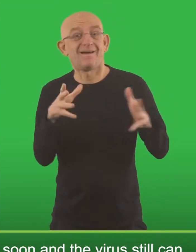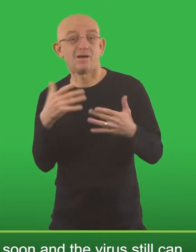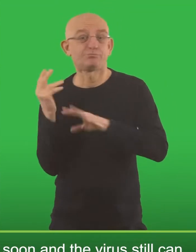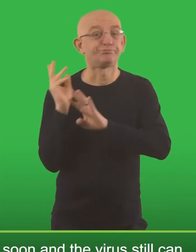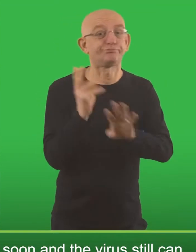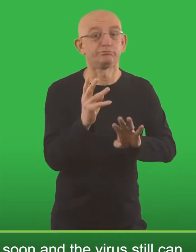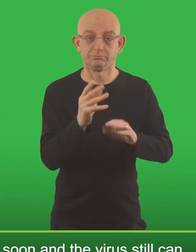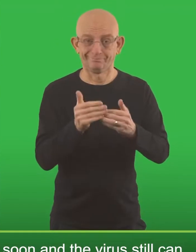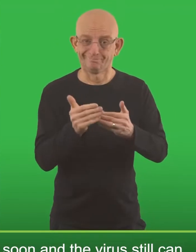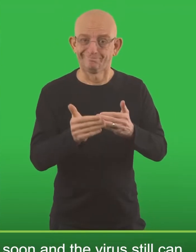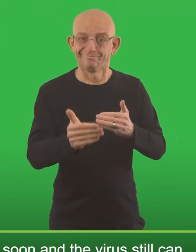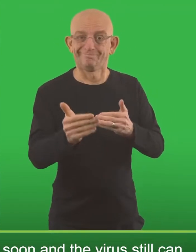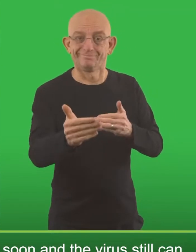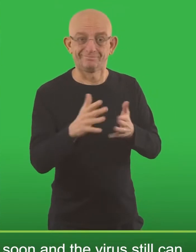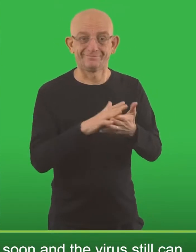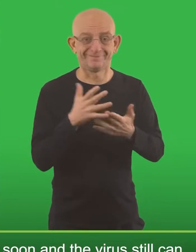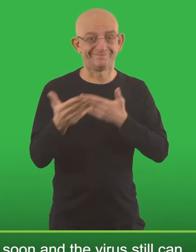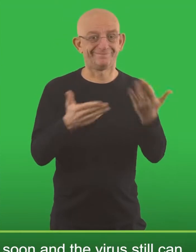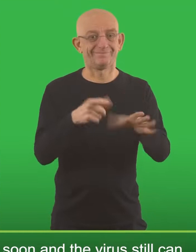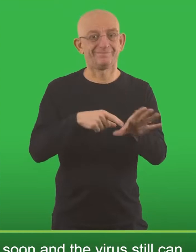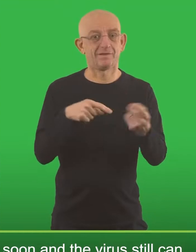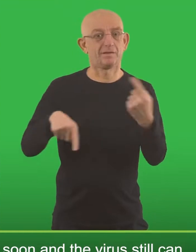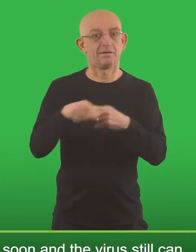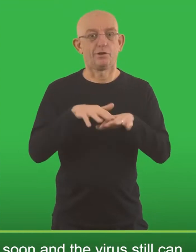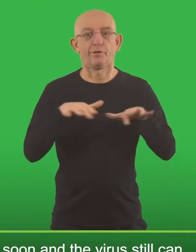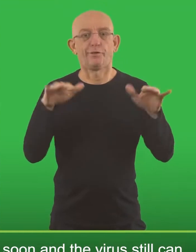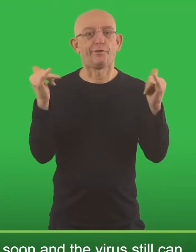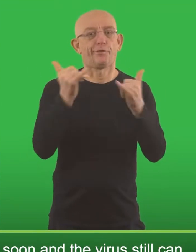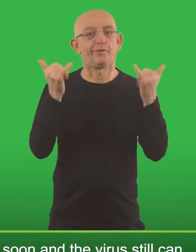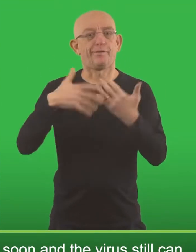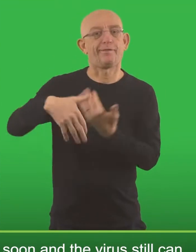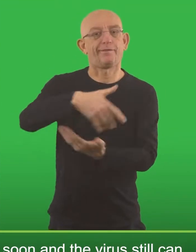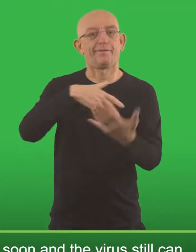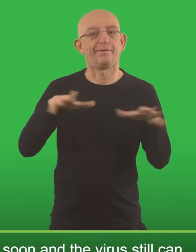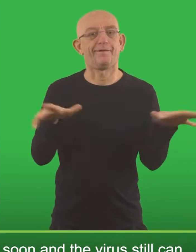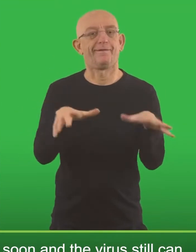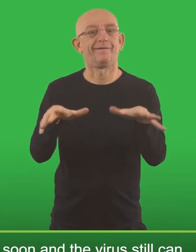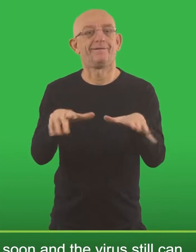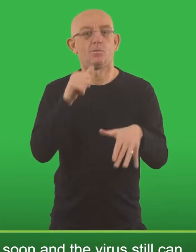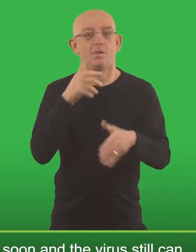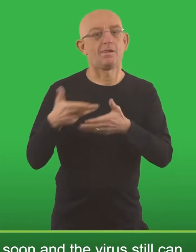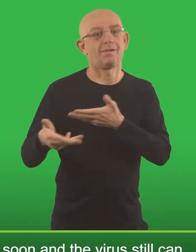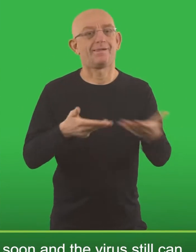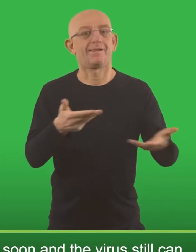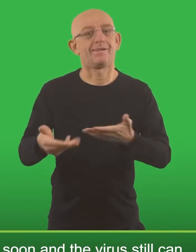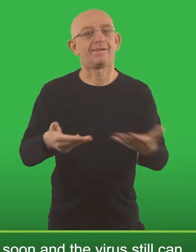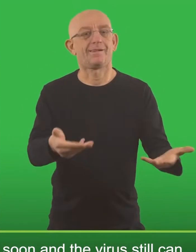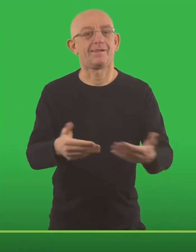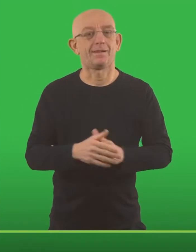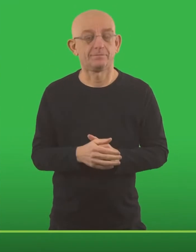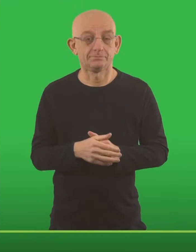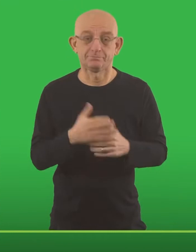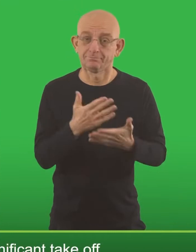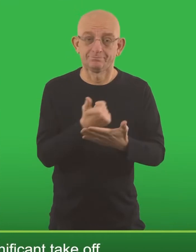masse soon, and the virus still can harm younger adults, particularly if they're infected in massive